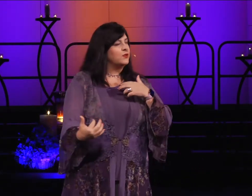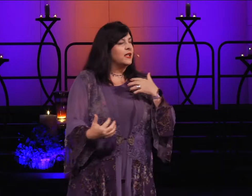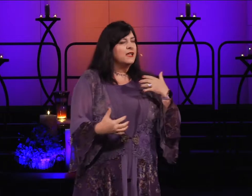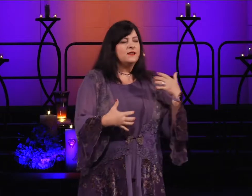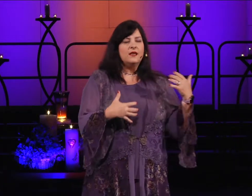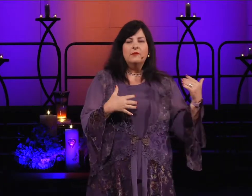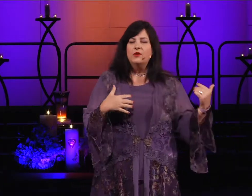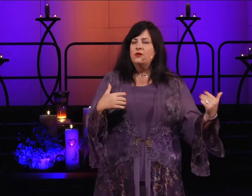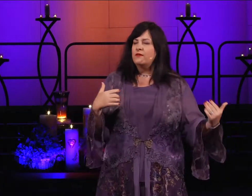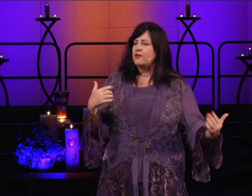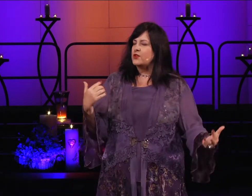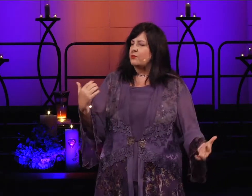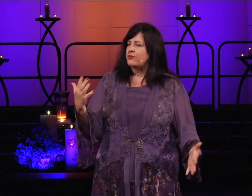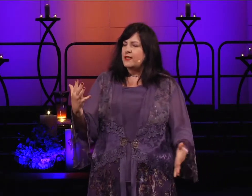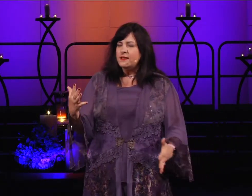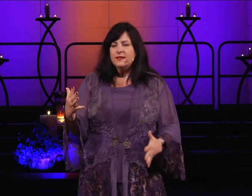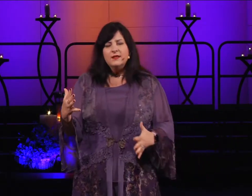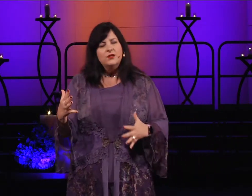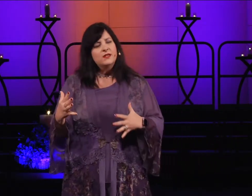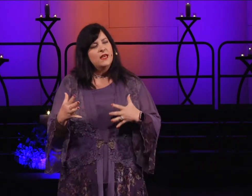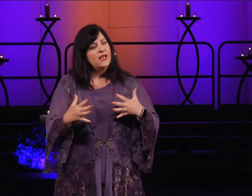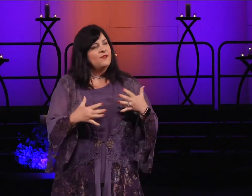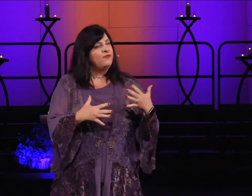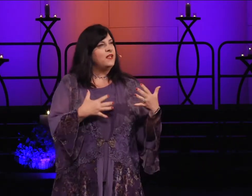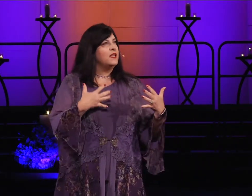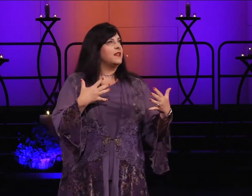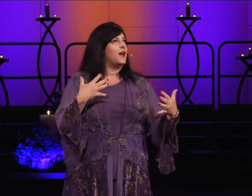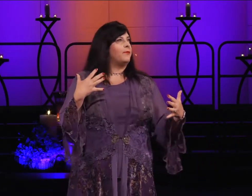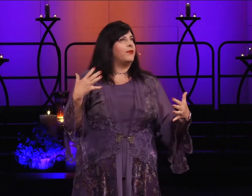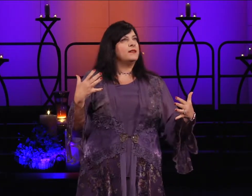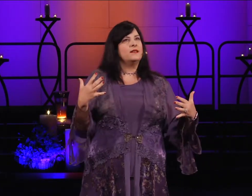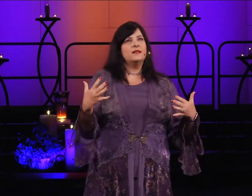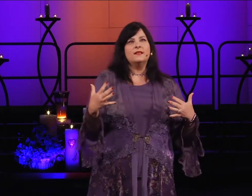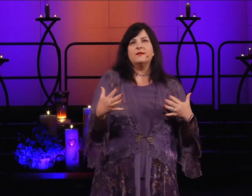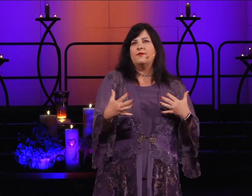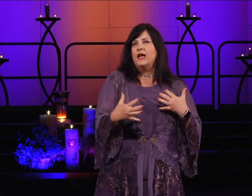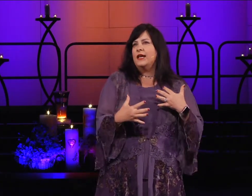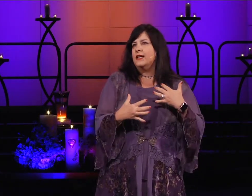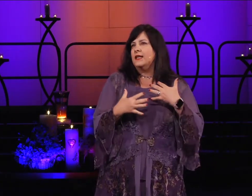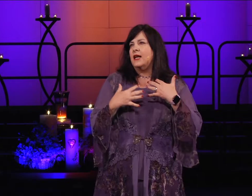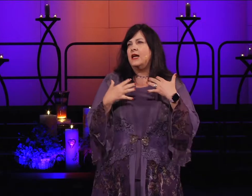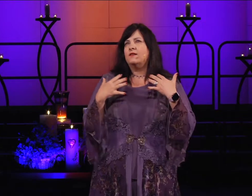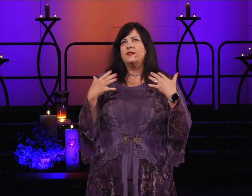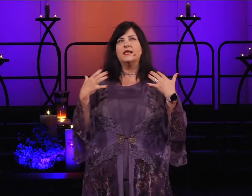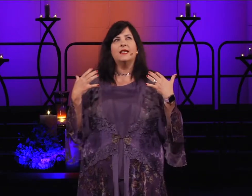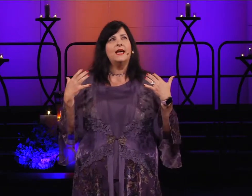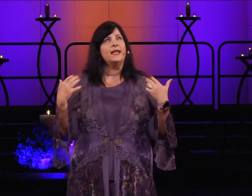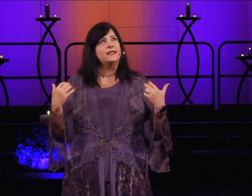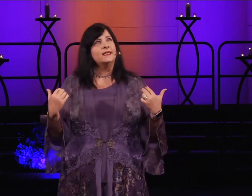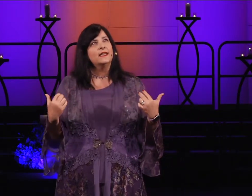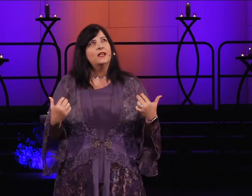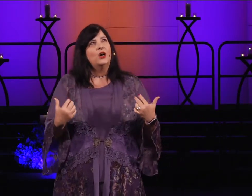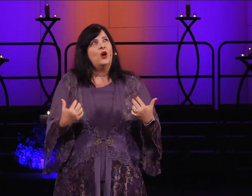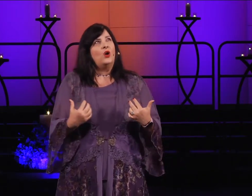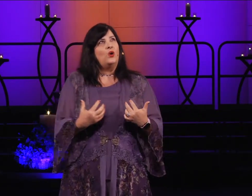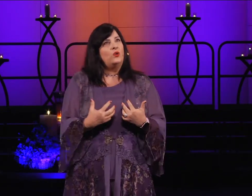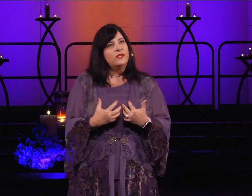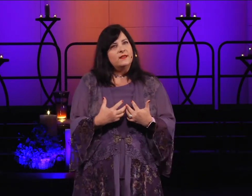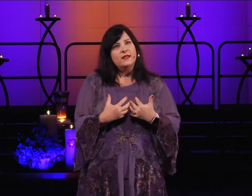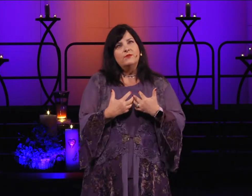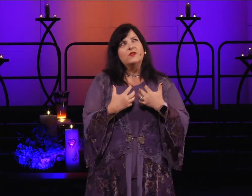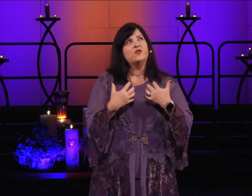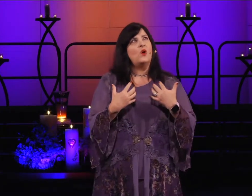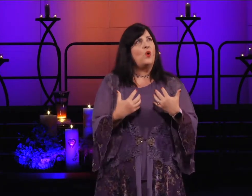connected to some universal presence and just feeling that presence as divine love and light and